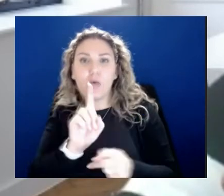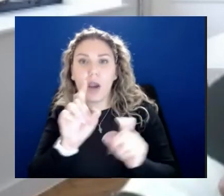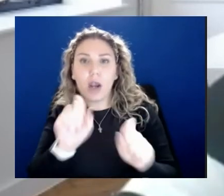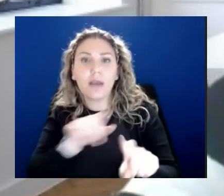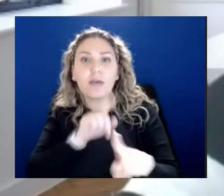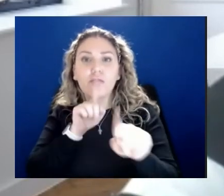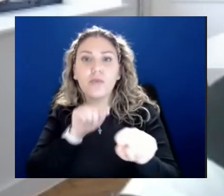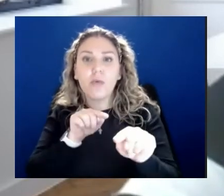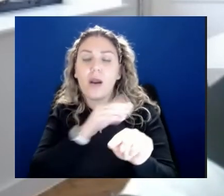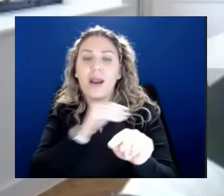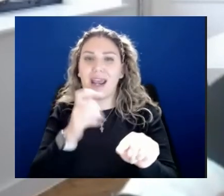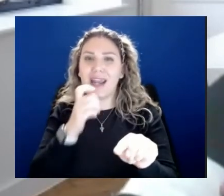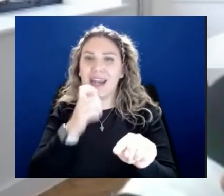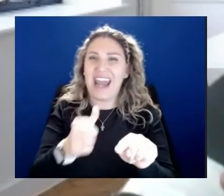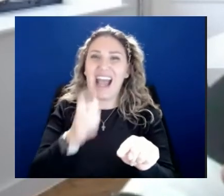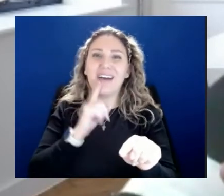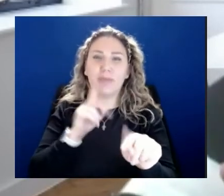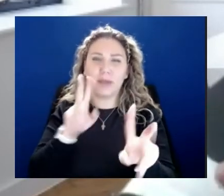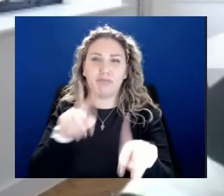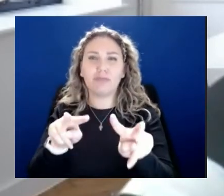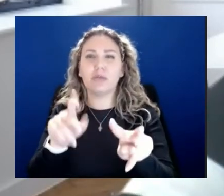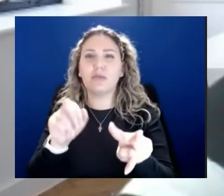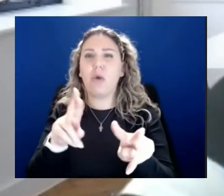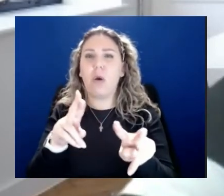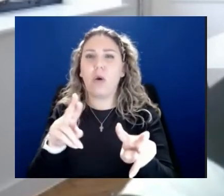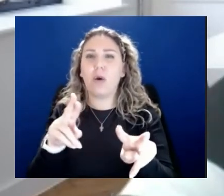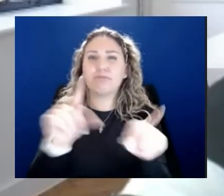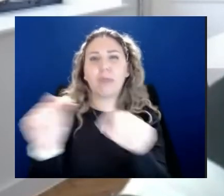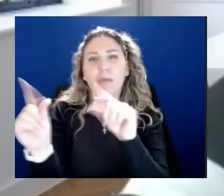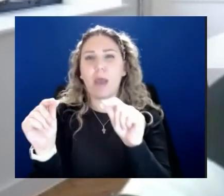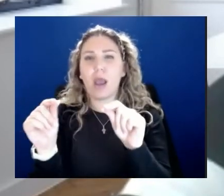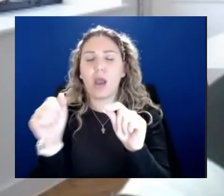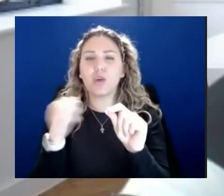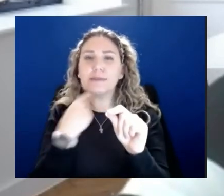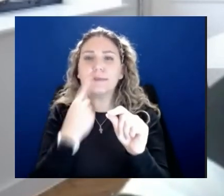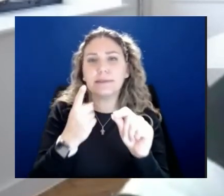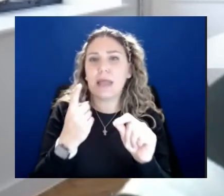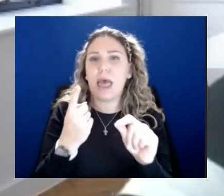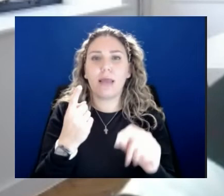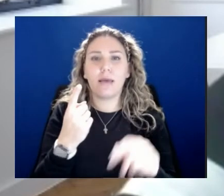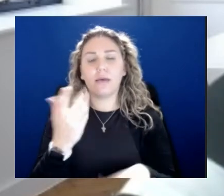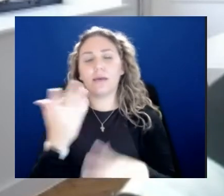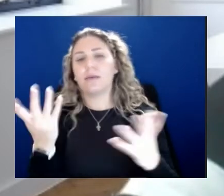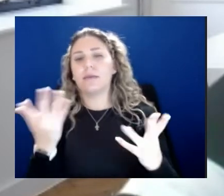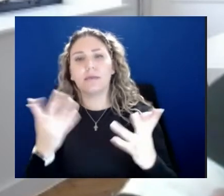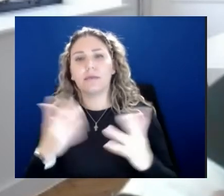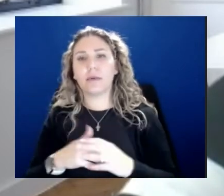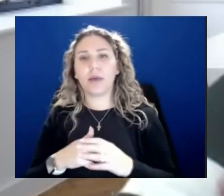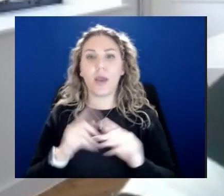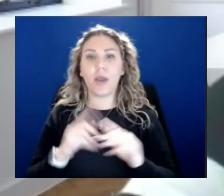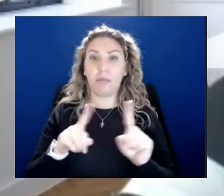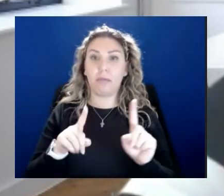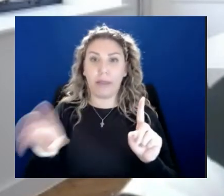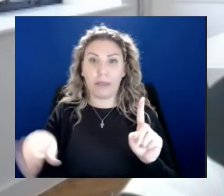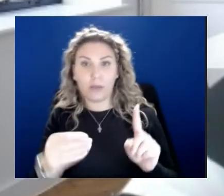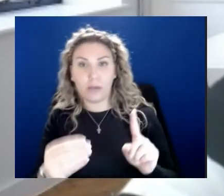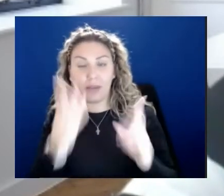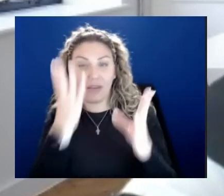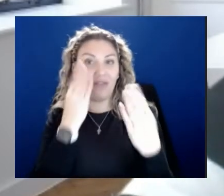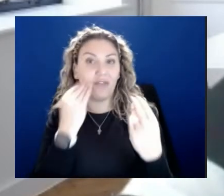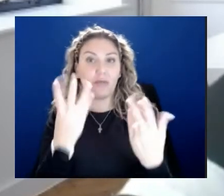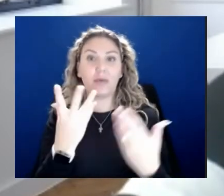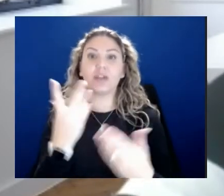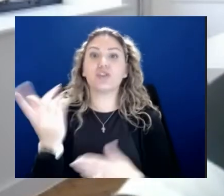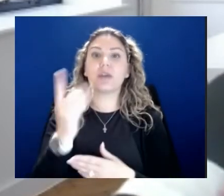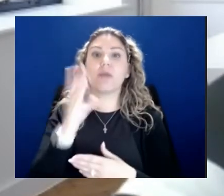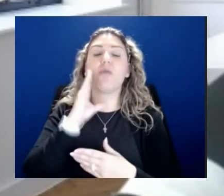and not be judged, not feel like they are snitching on someone, but that they are giving that information to someone who's going to do something about